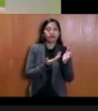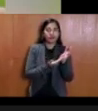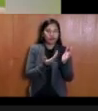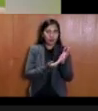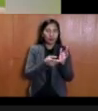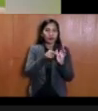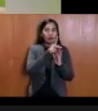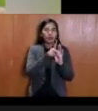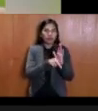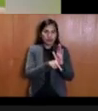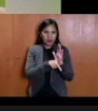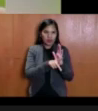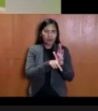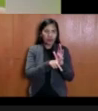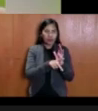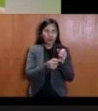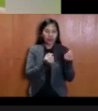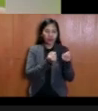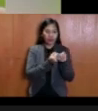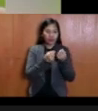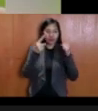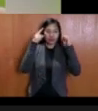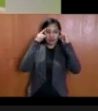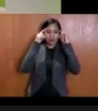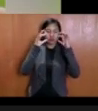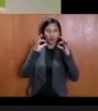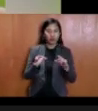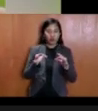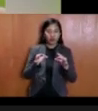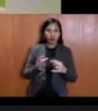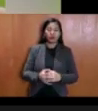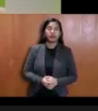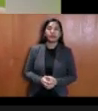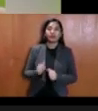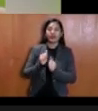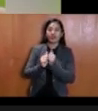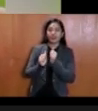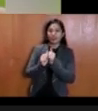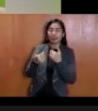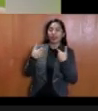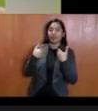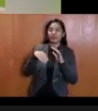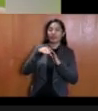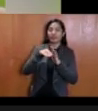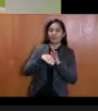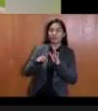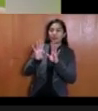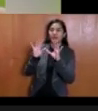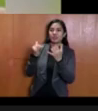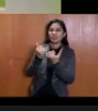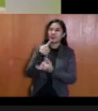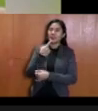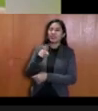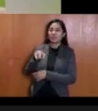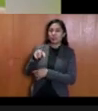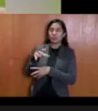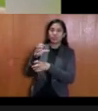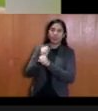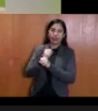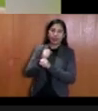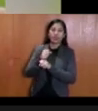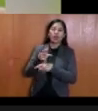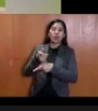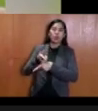that support this decision. It was a listed power company that said that they were having a hard time taking out loans for a